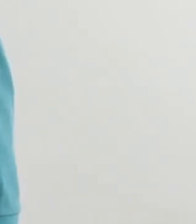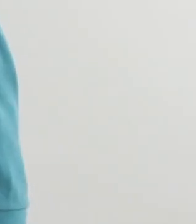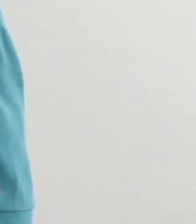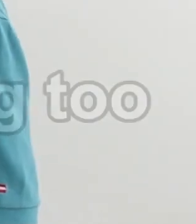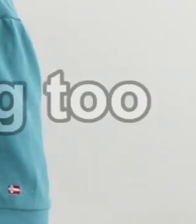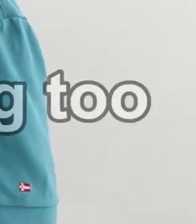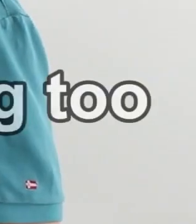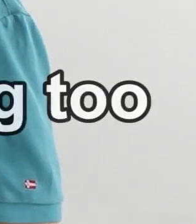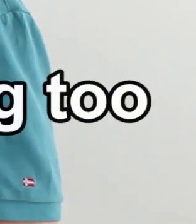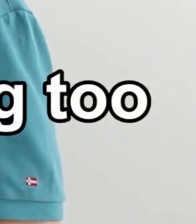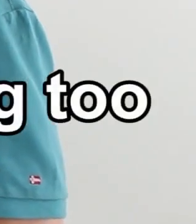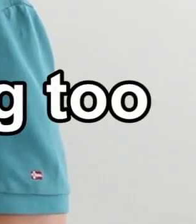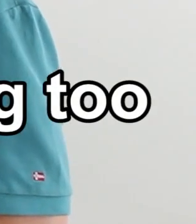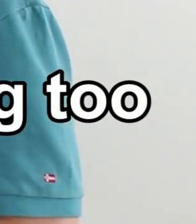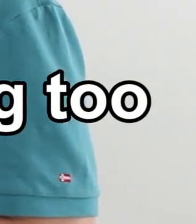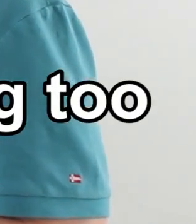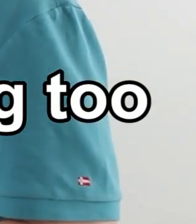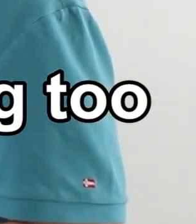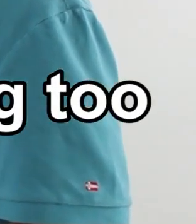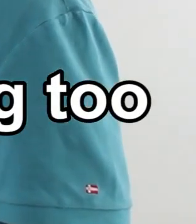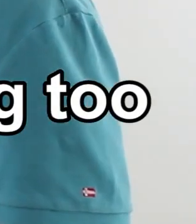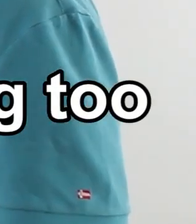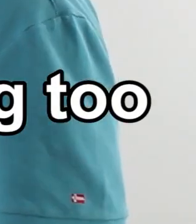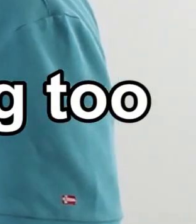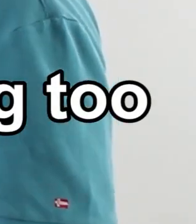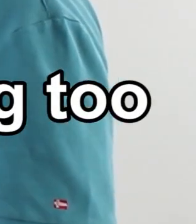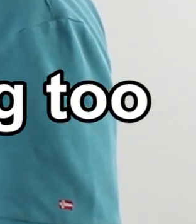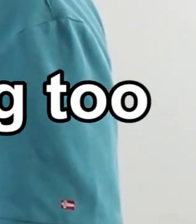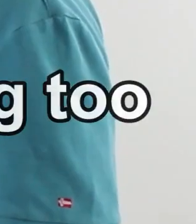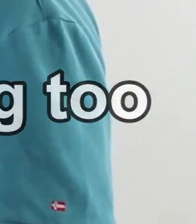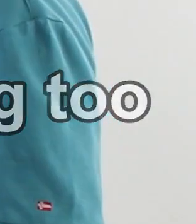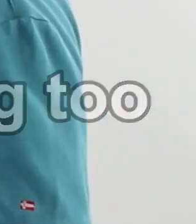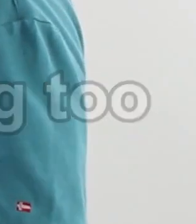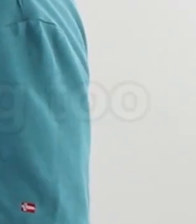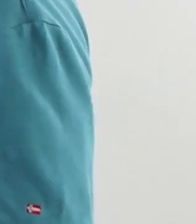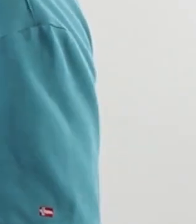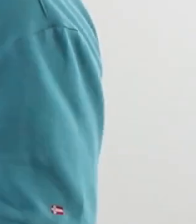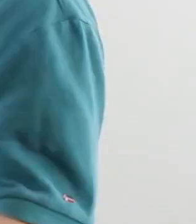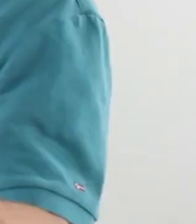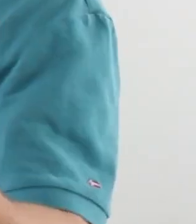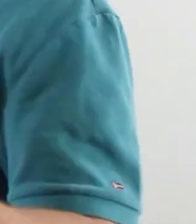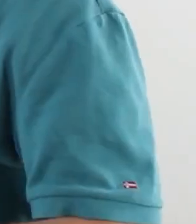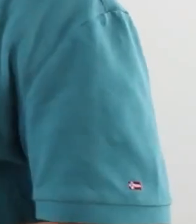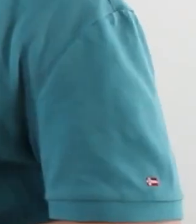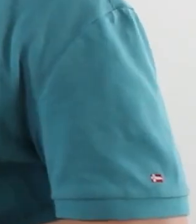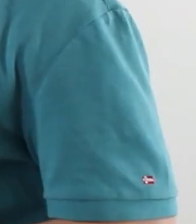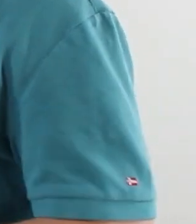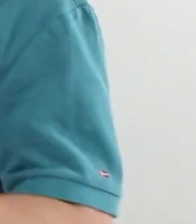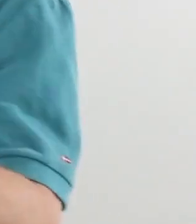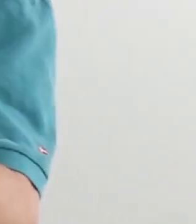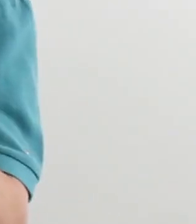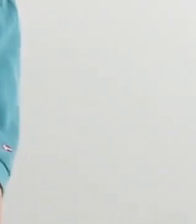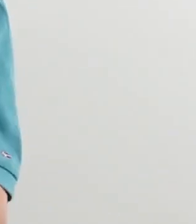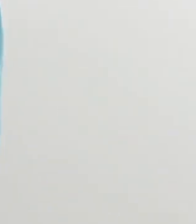could say, my belief is we are spending too much money on marketing. That's a problem right